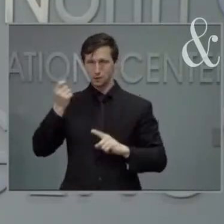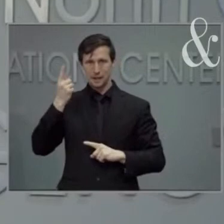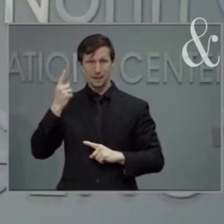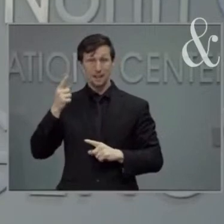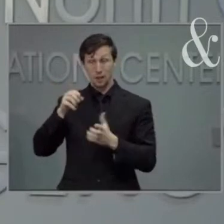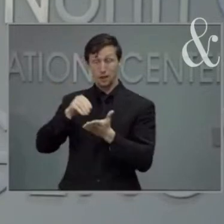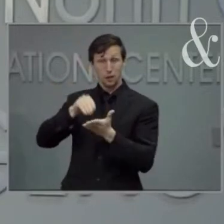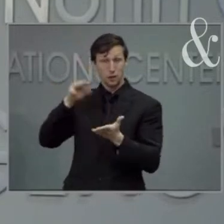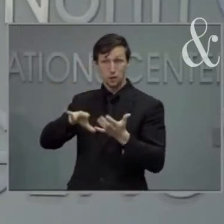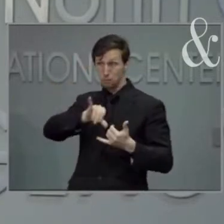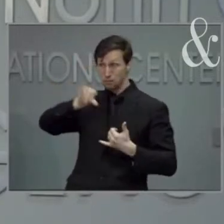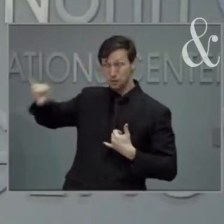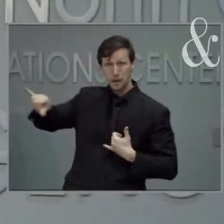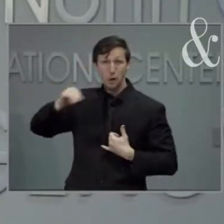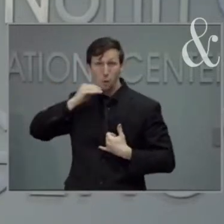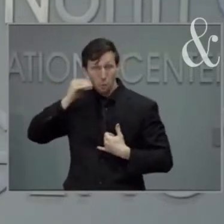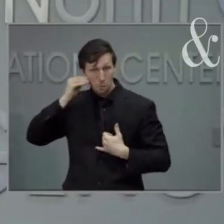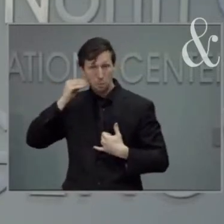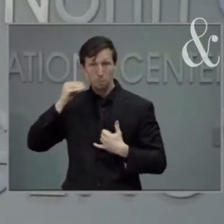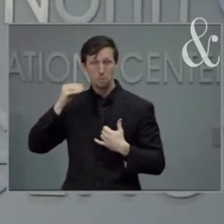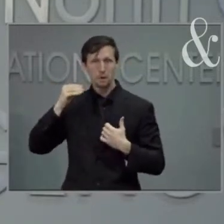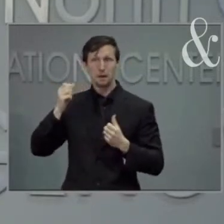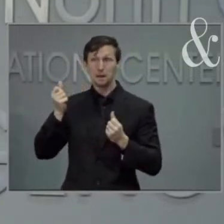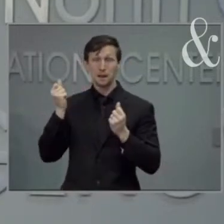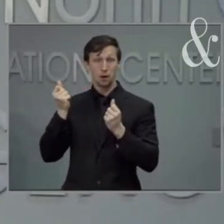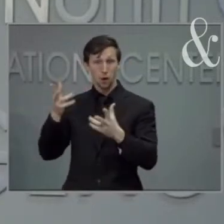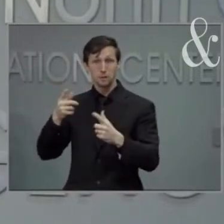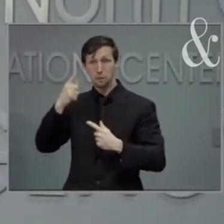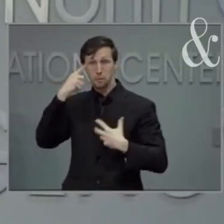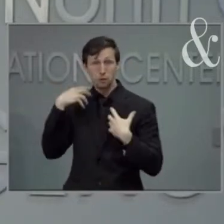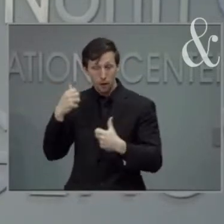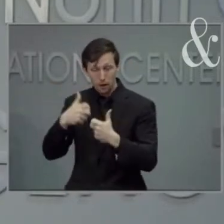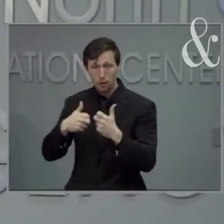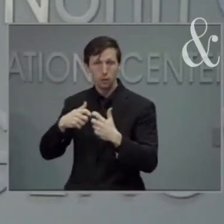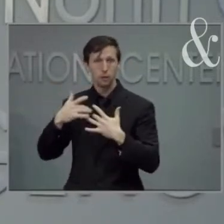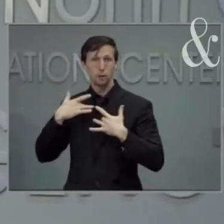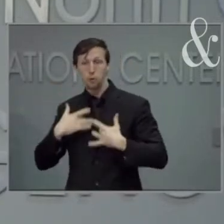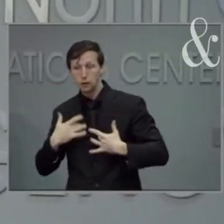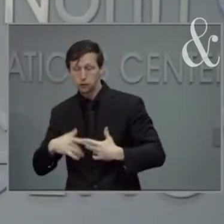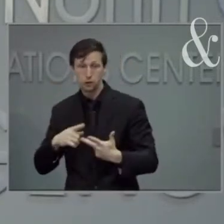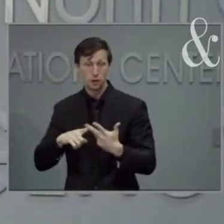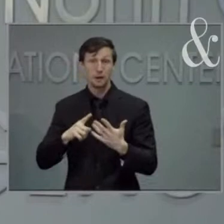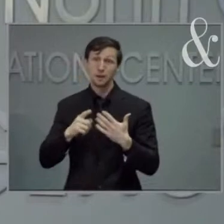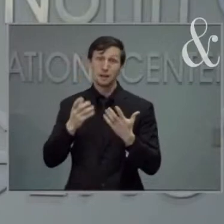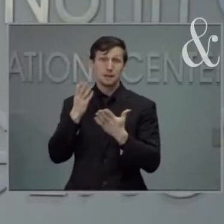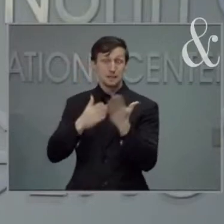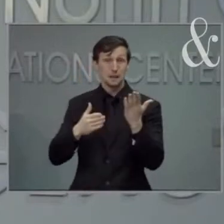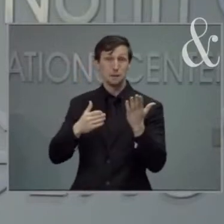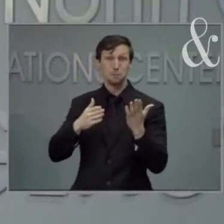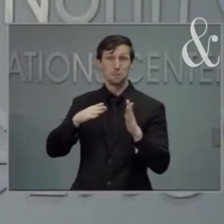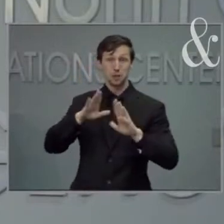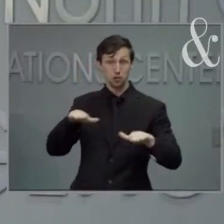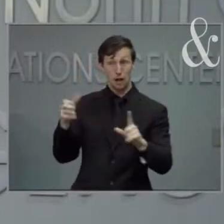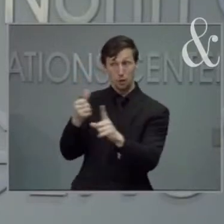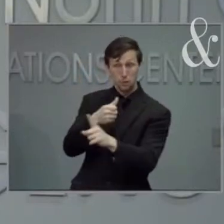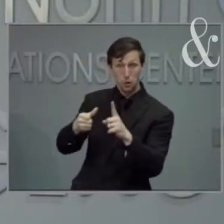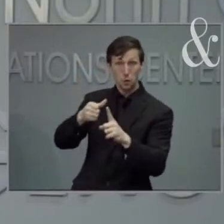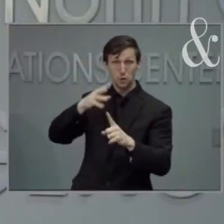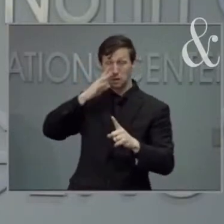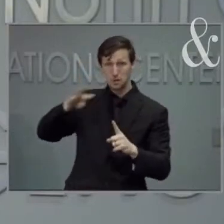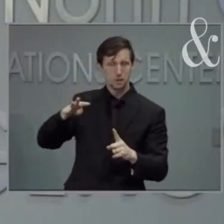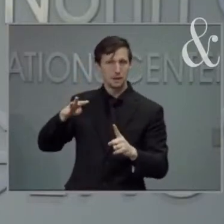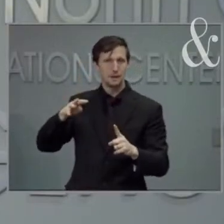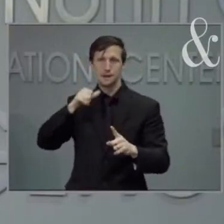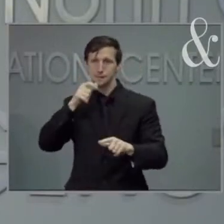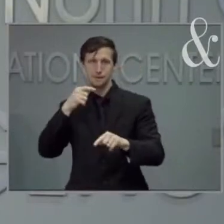our students with depression and with not reporting child abuse and all of the things that educators in the